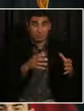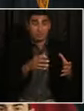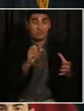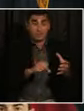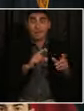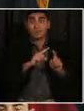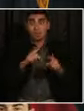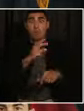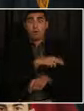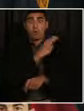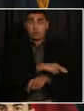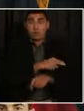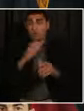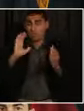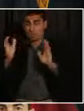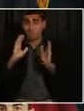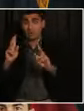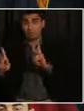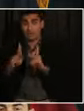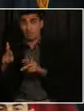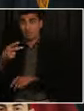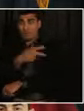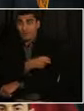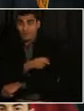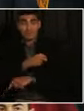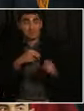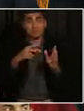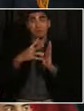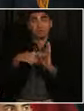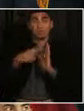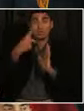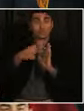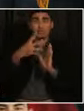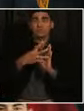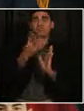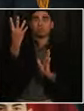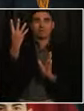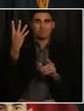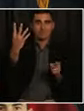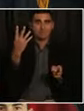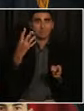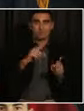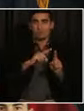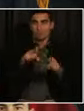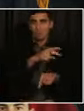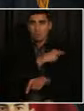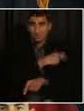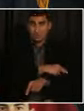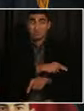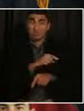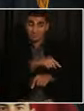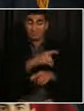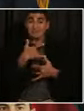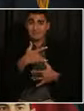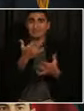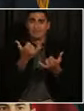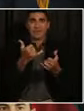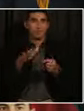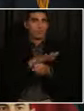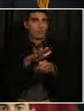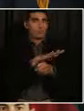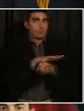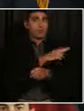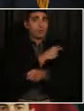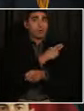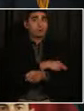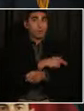in the hospital. And we see that in the numbers. The unvaccinated are filling our hospital beds. We